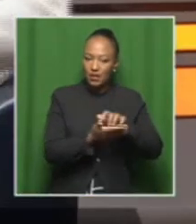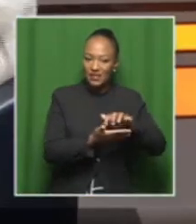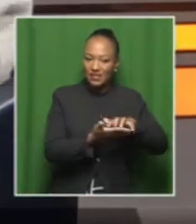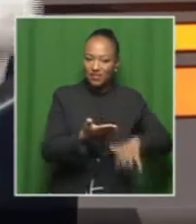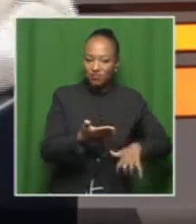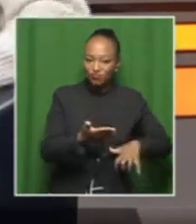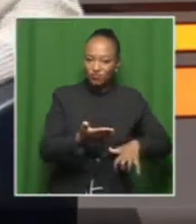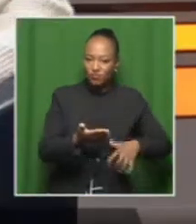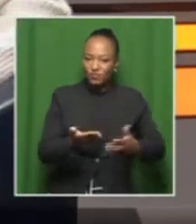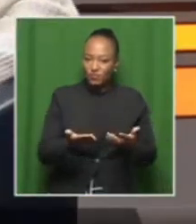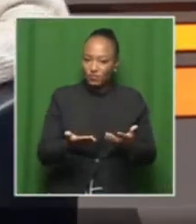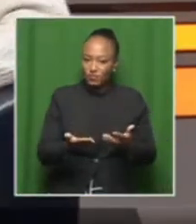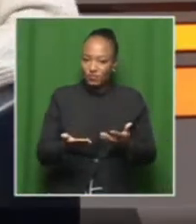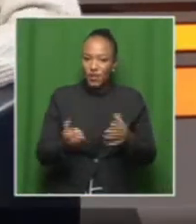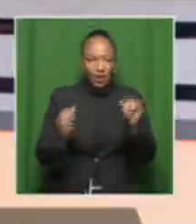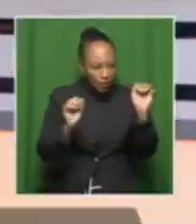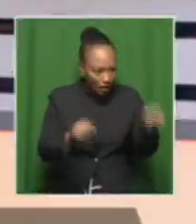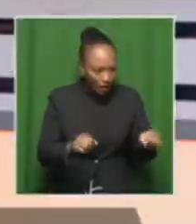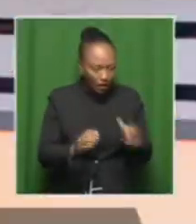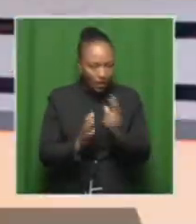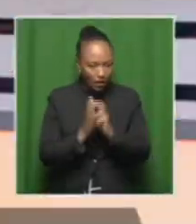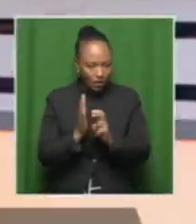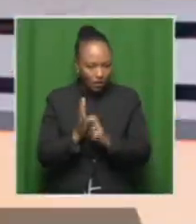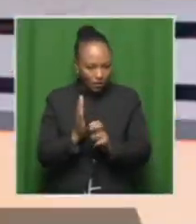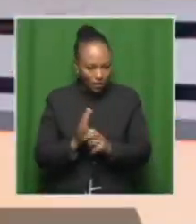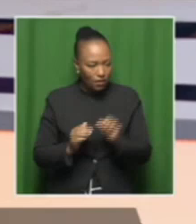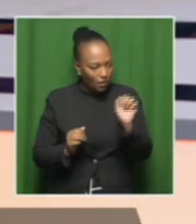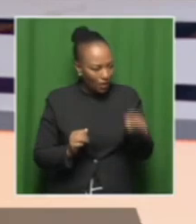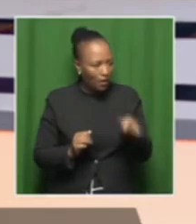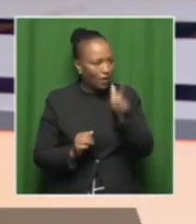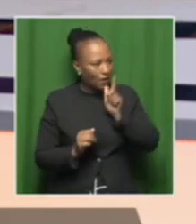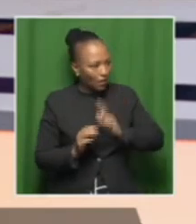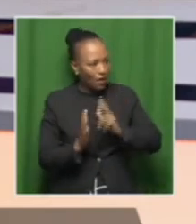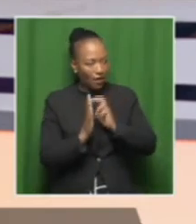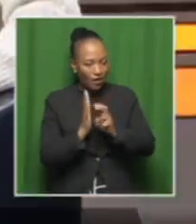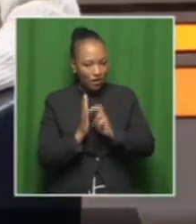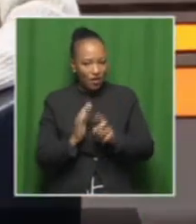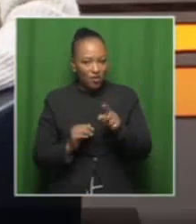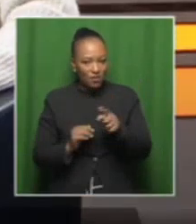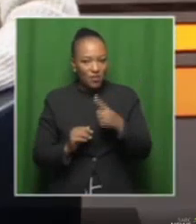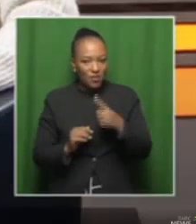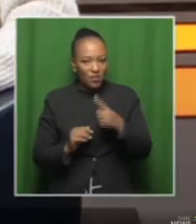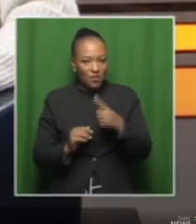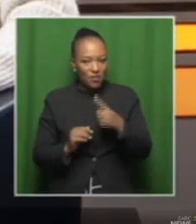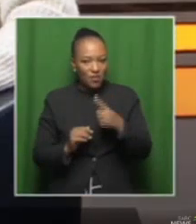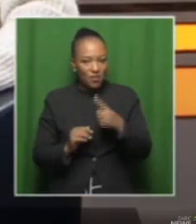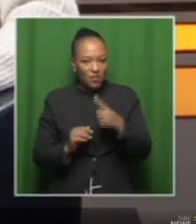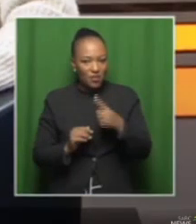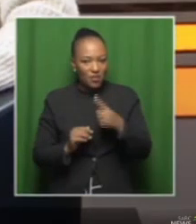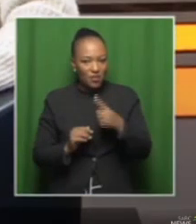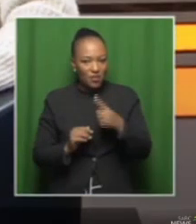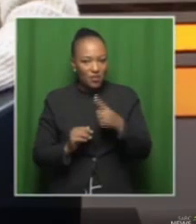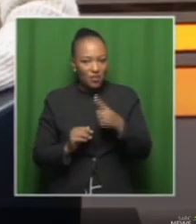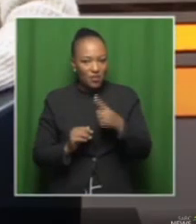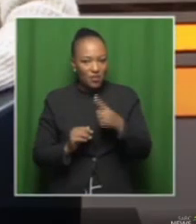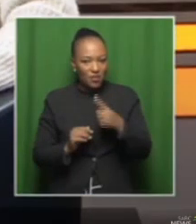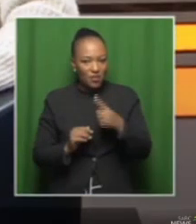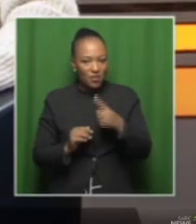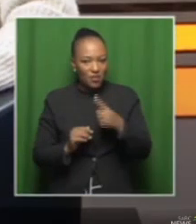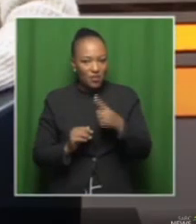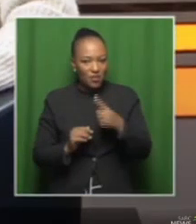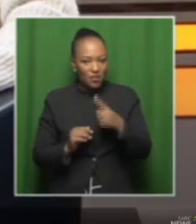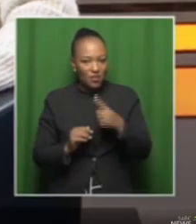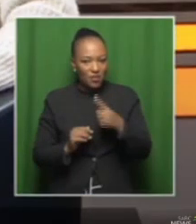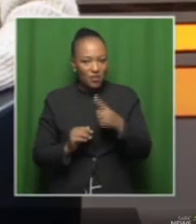is, Chief, because there were rules. Even when we came, Chief, there were rules. They were telling us we have to dress a certain way. Bro stood up business. It's like, this stage, my